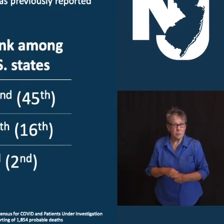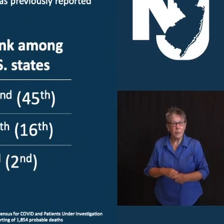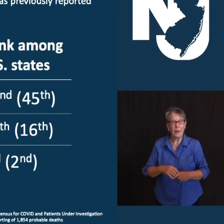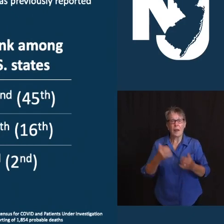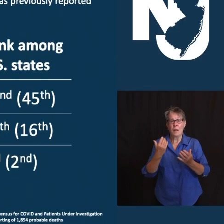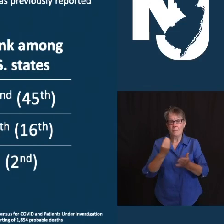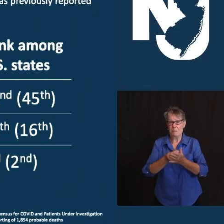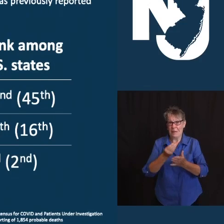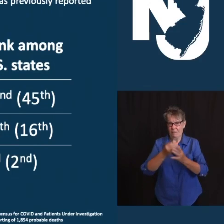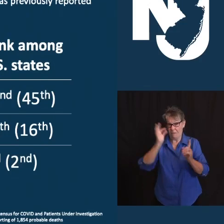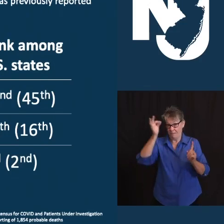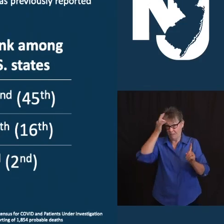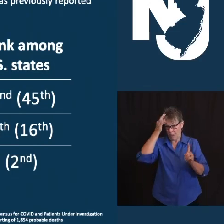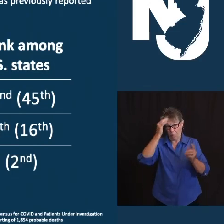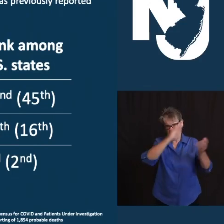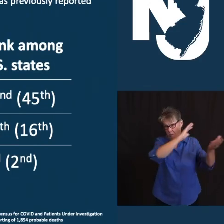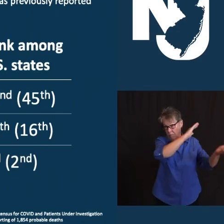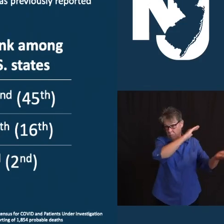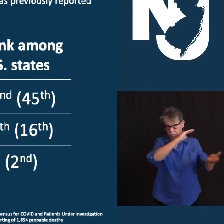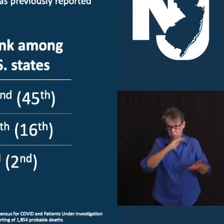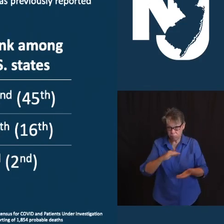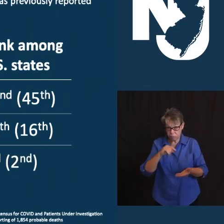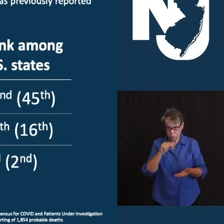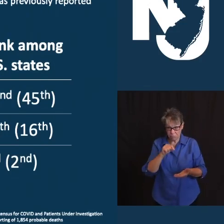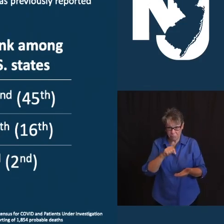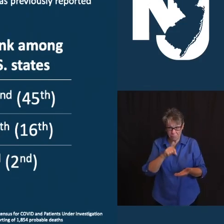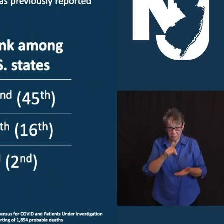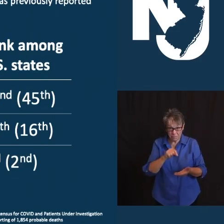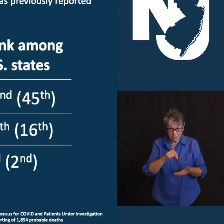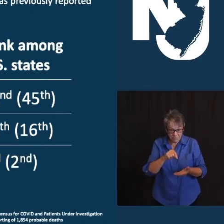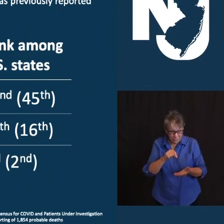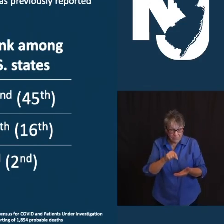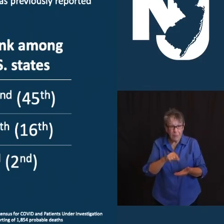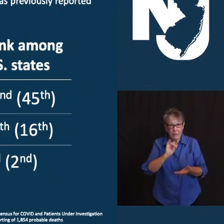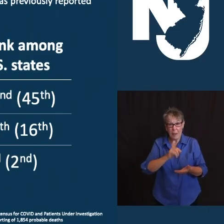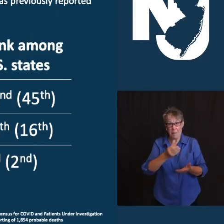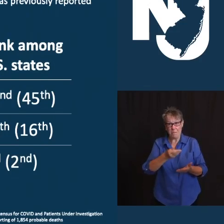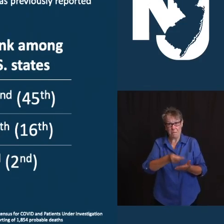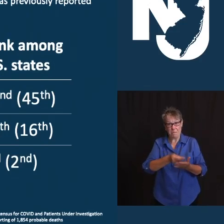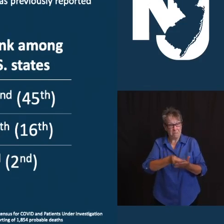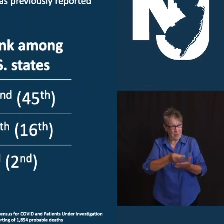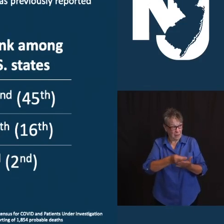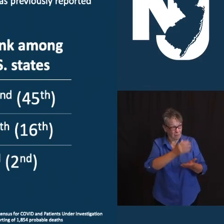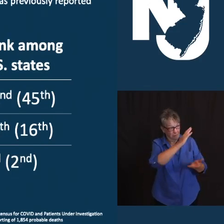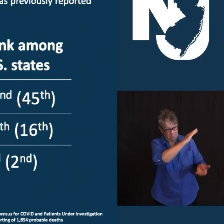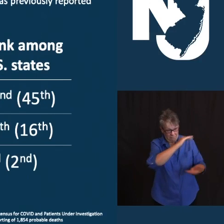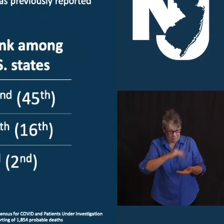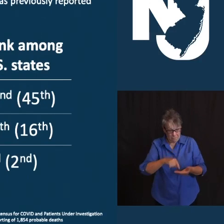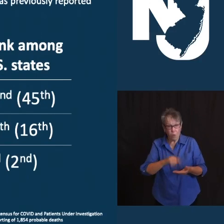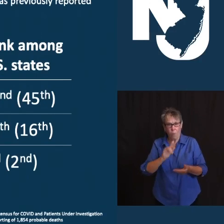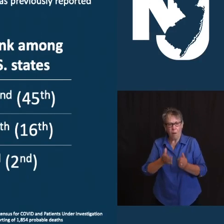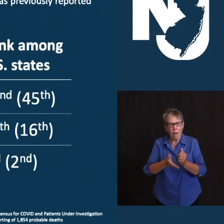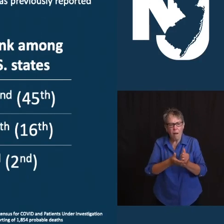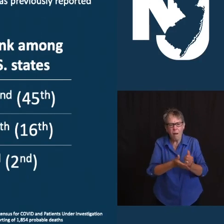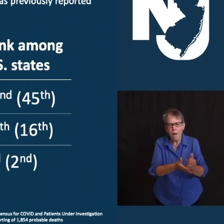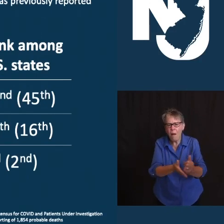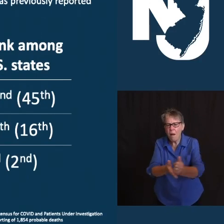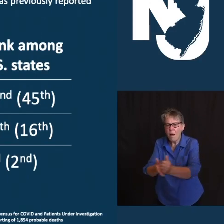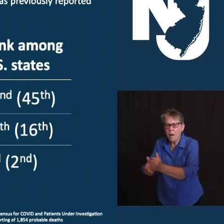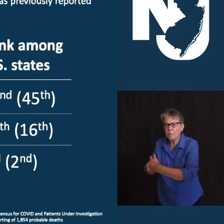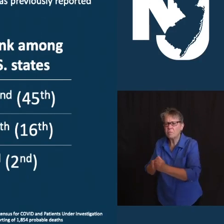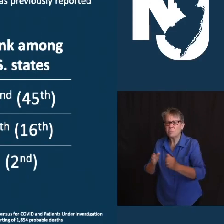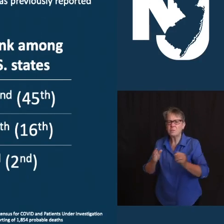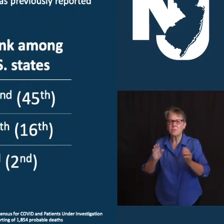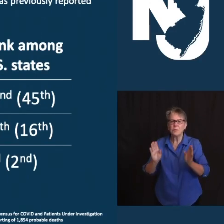revenues going forward here in state. Again, all with the objective to try to help the folks out who have been crushed by this. But